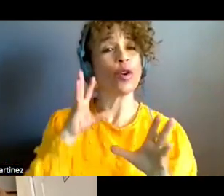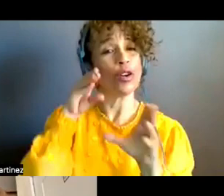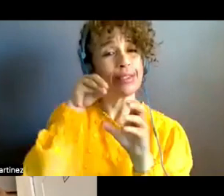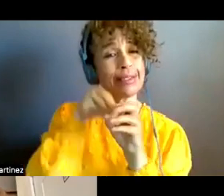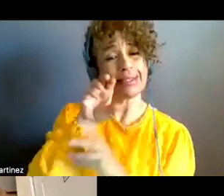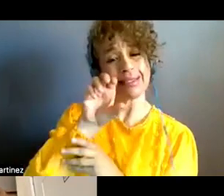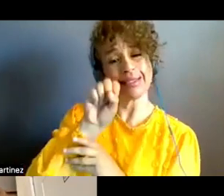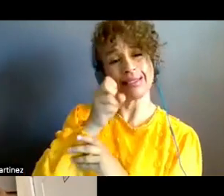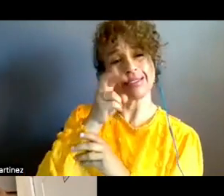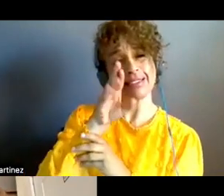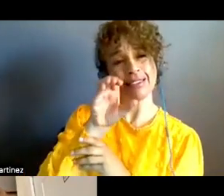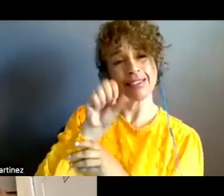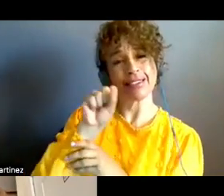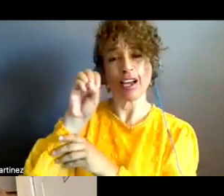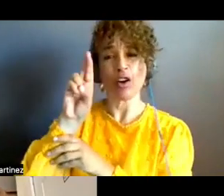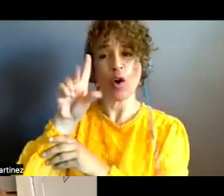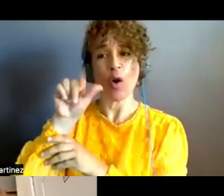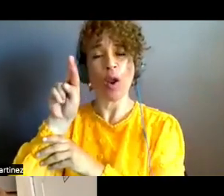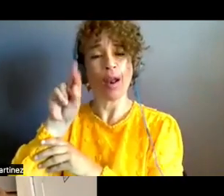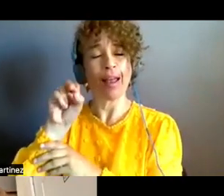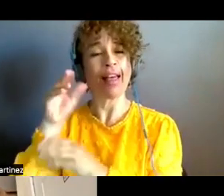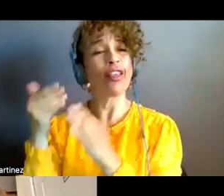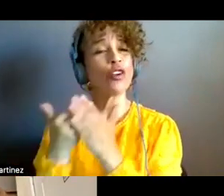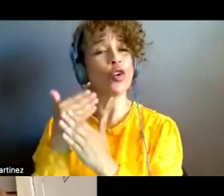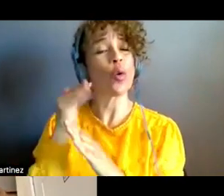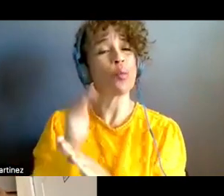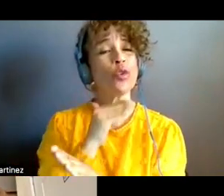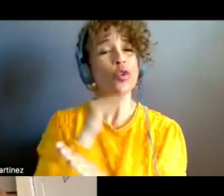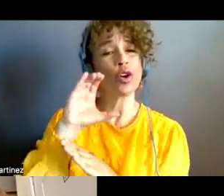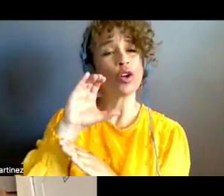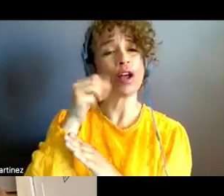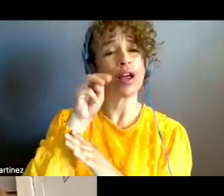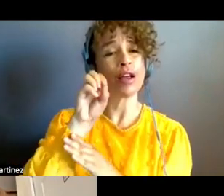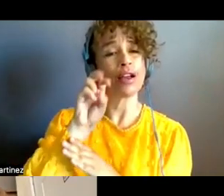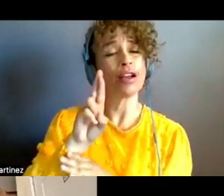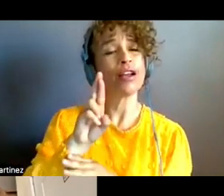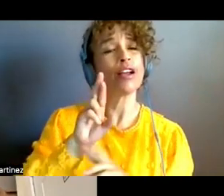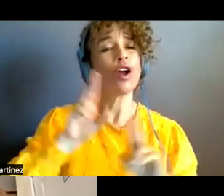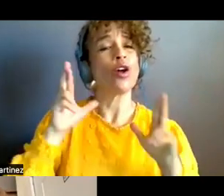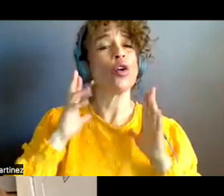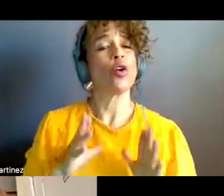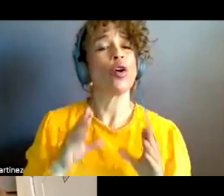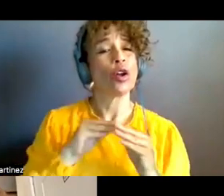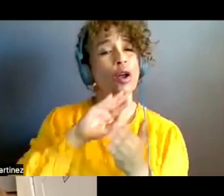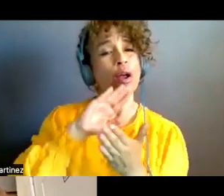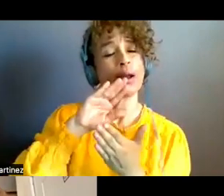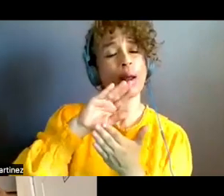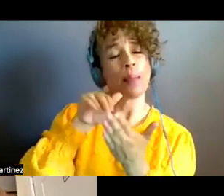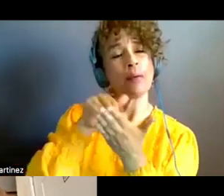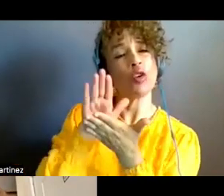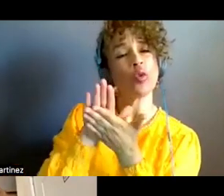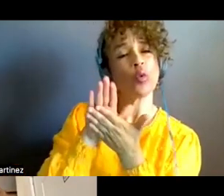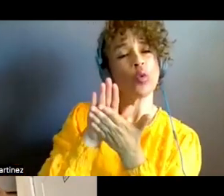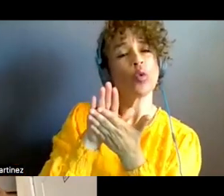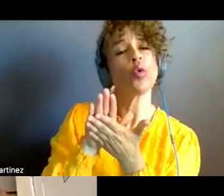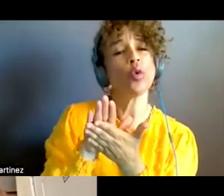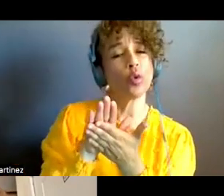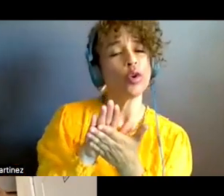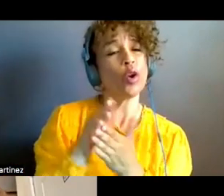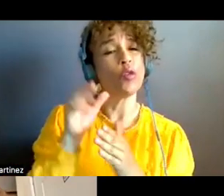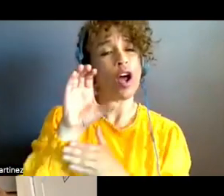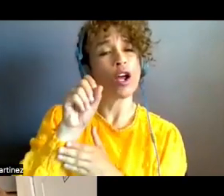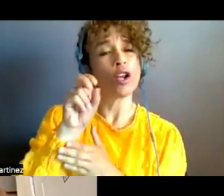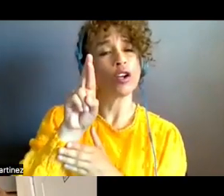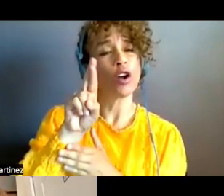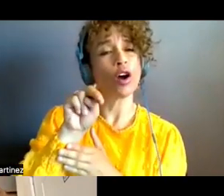series Orlando's new group, the Little Chamber Orchestra, so that they're kind of in residence at Middlesex, and so they frequently do concerts as part of